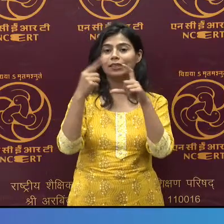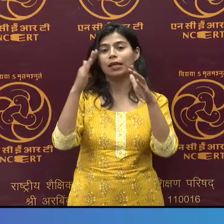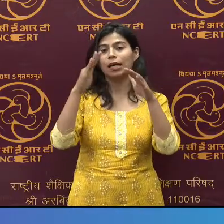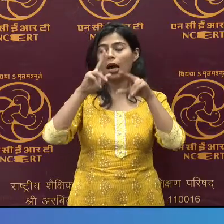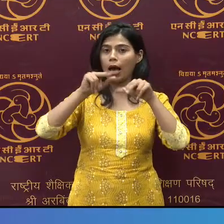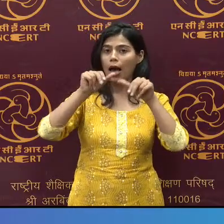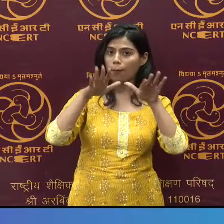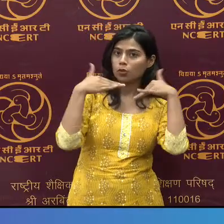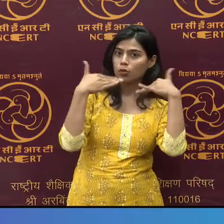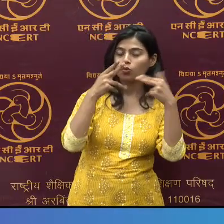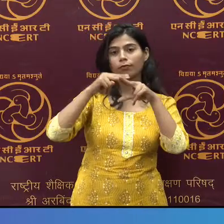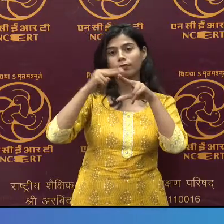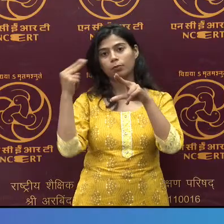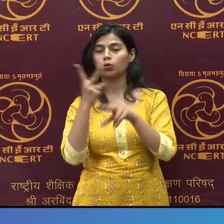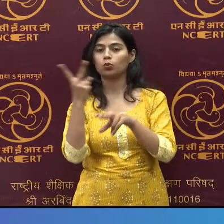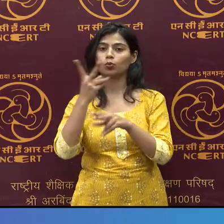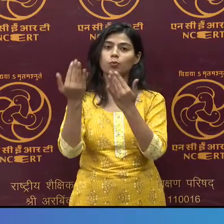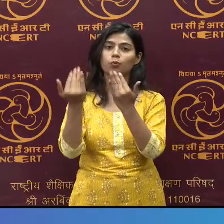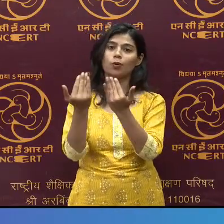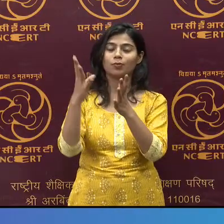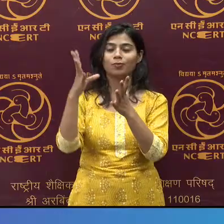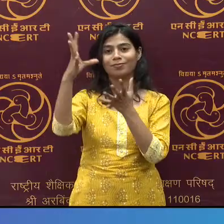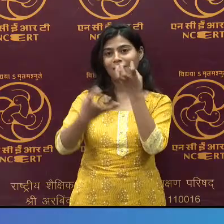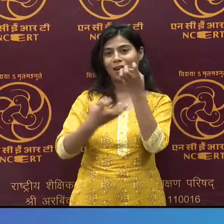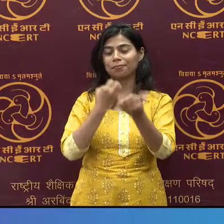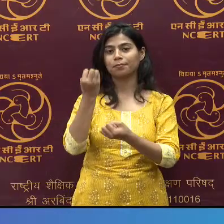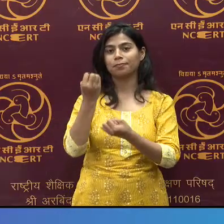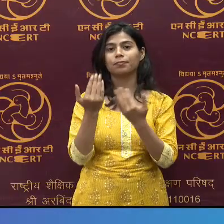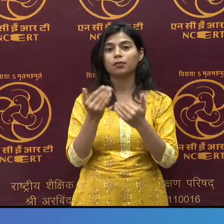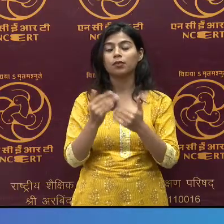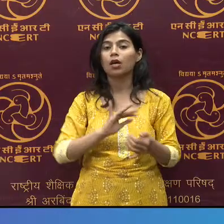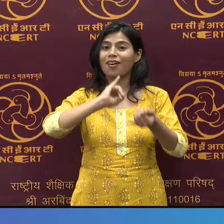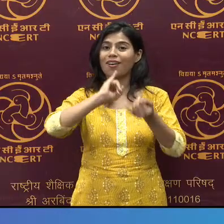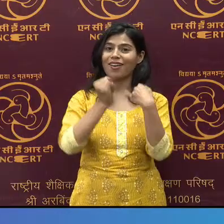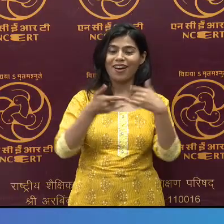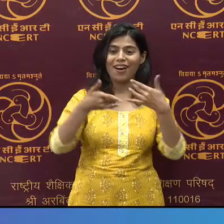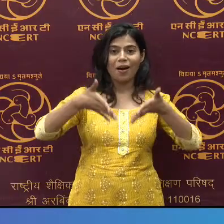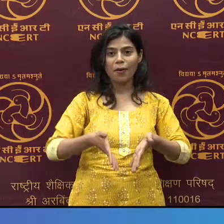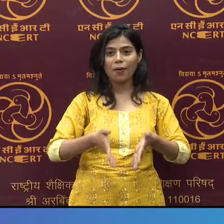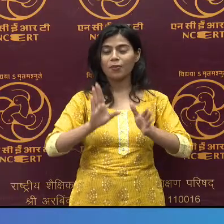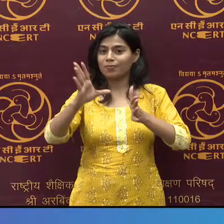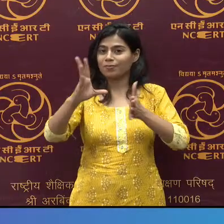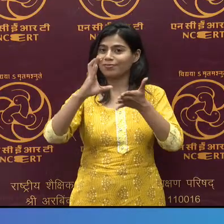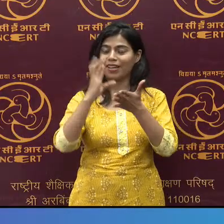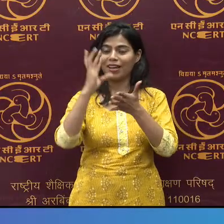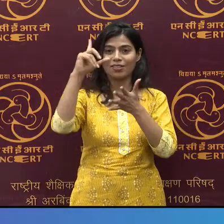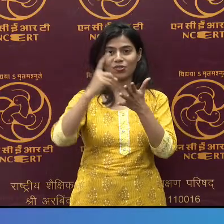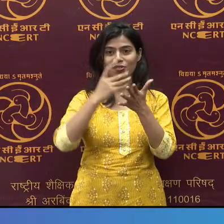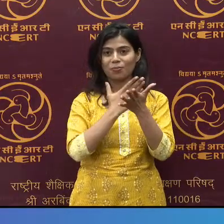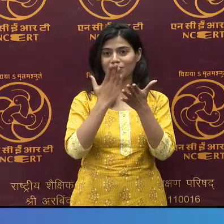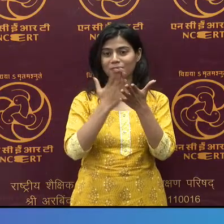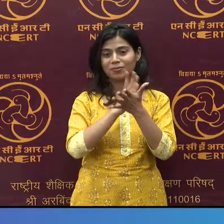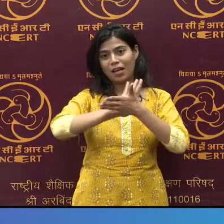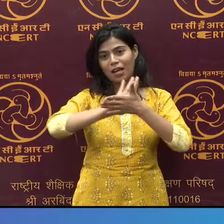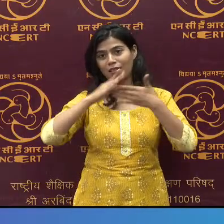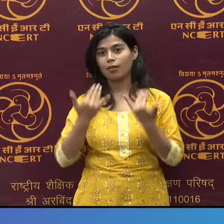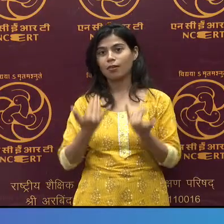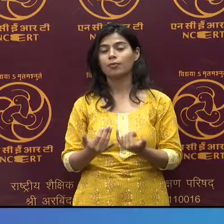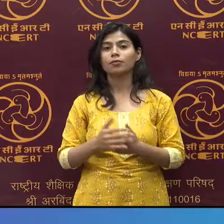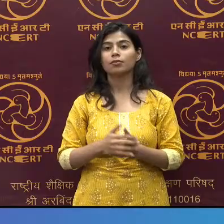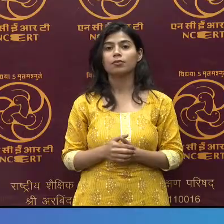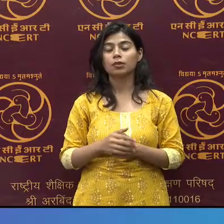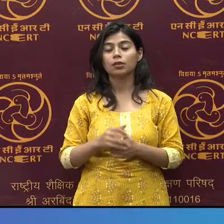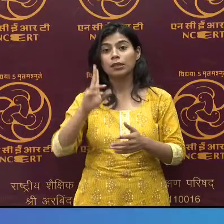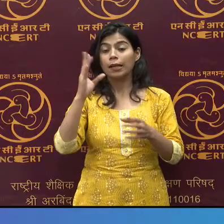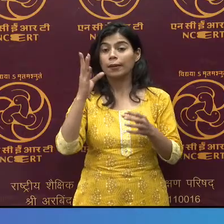like Amazon and Flipkart. Well, with this we have come to the end of our session and as I always say that